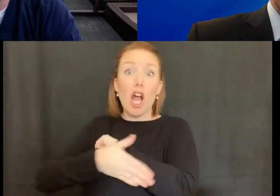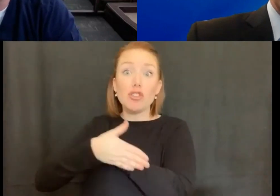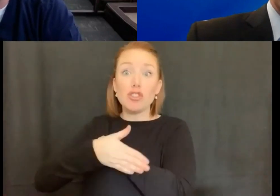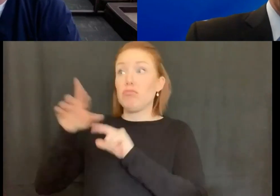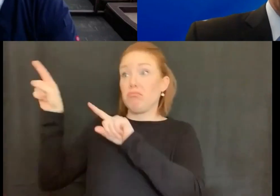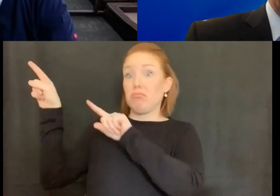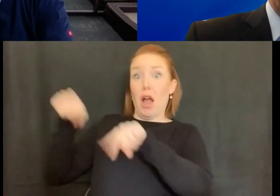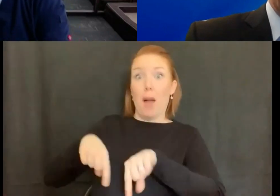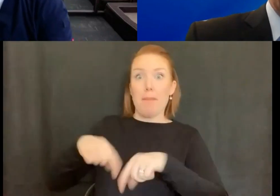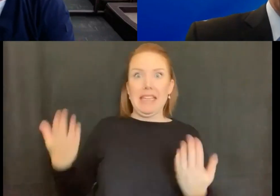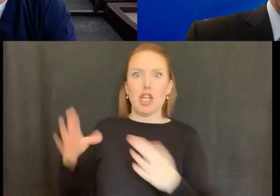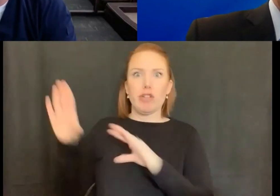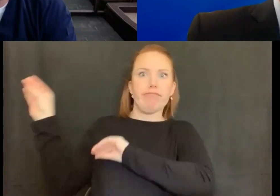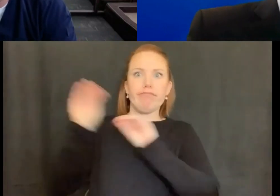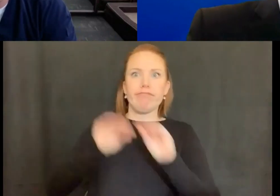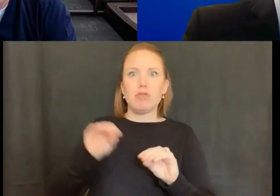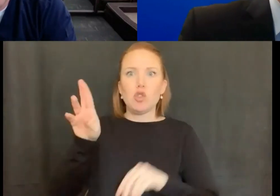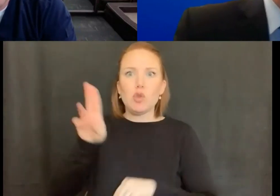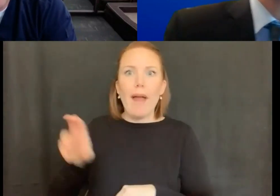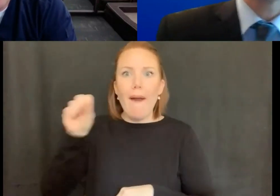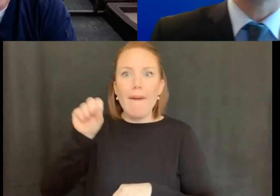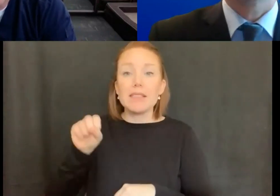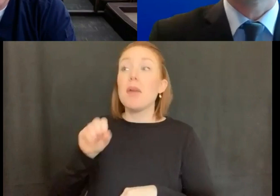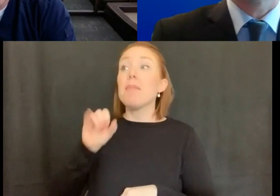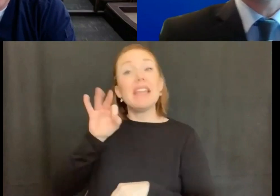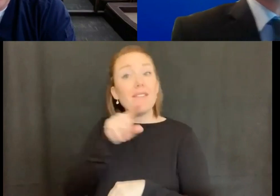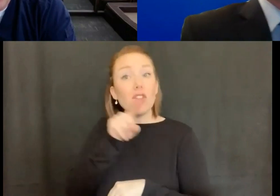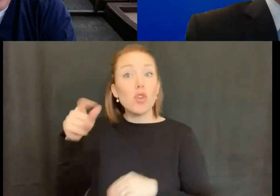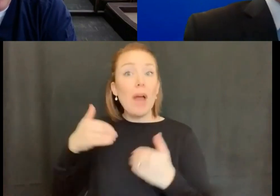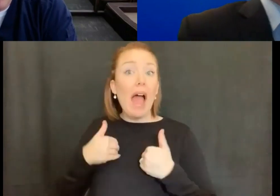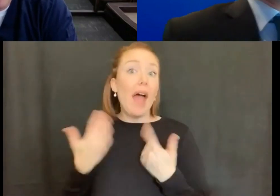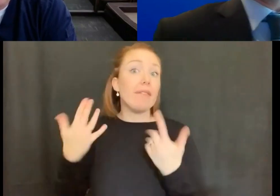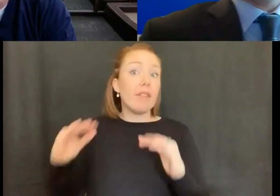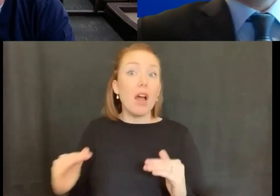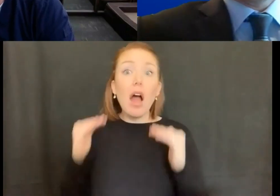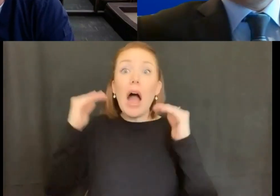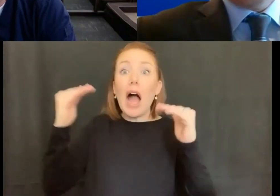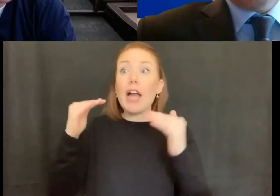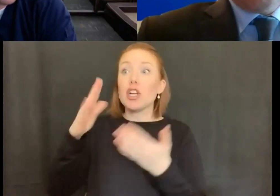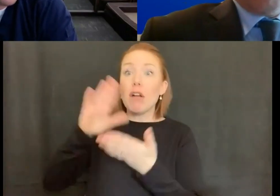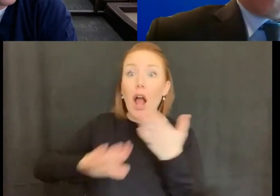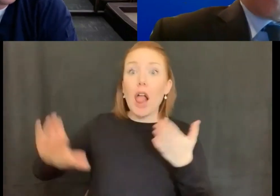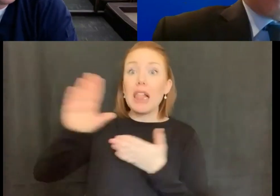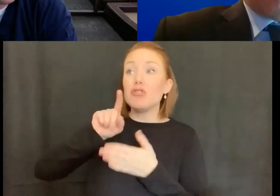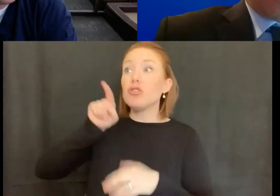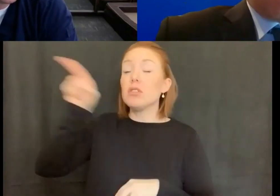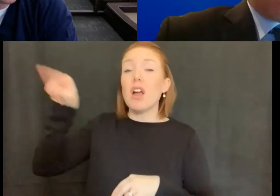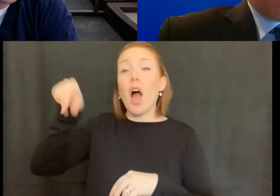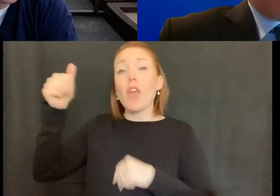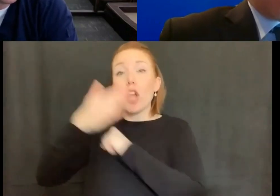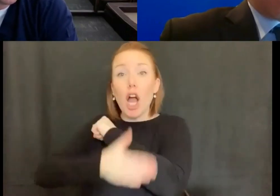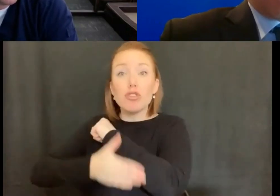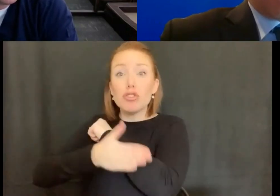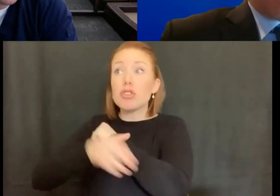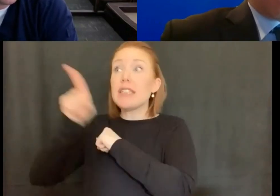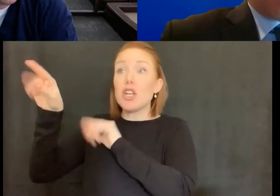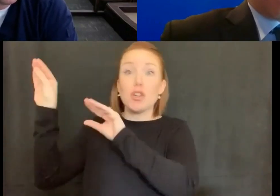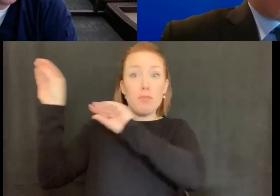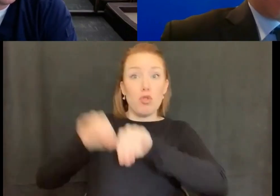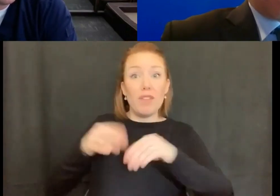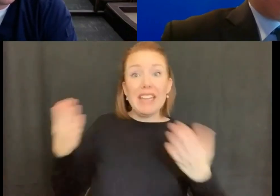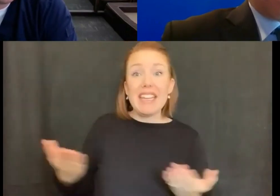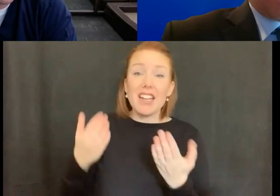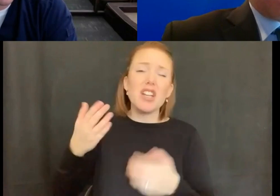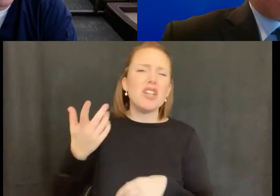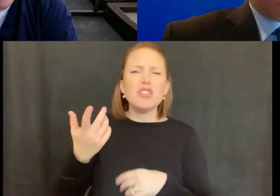States. But if you've done higher education, maybe in another country, and you're coming over here, it's certainly not essential to repeat that.